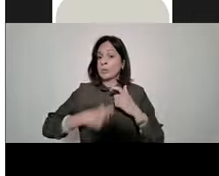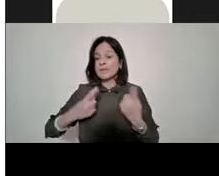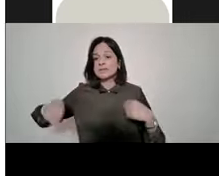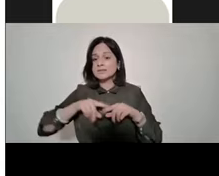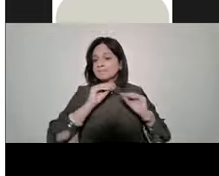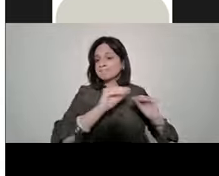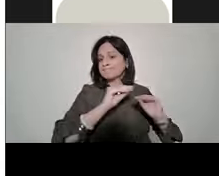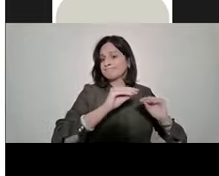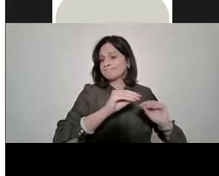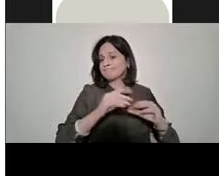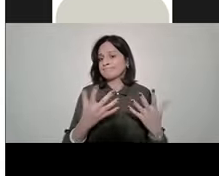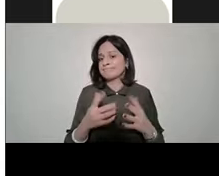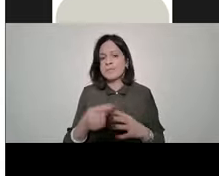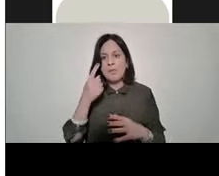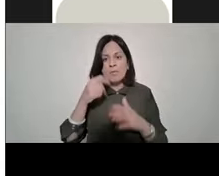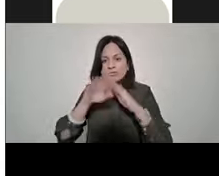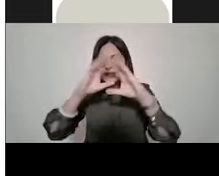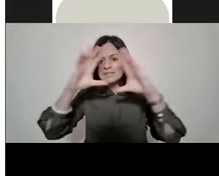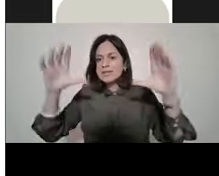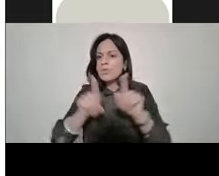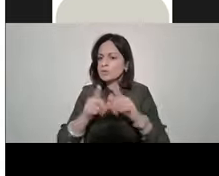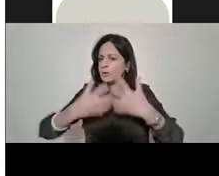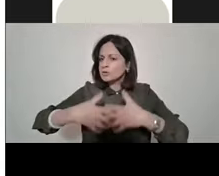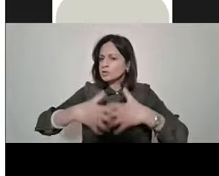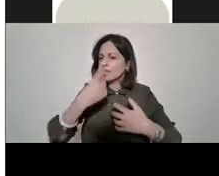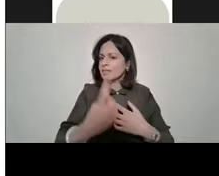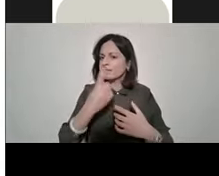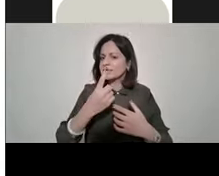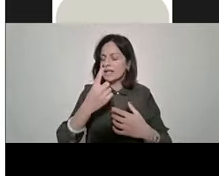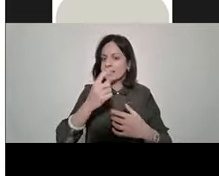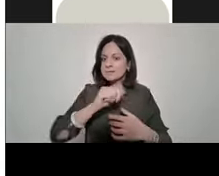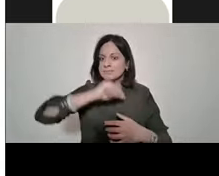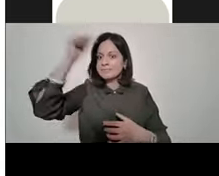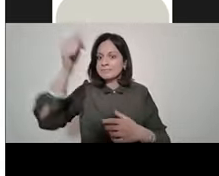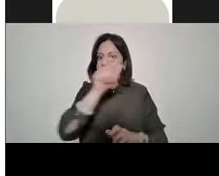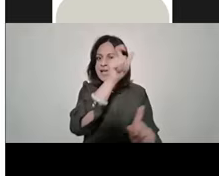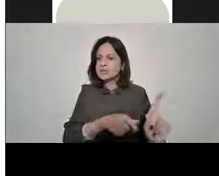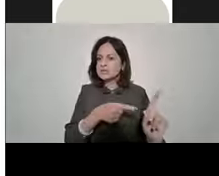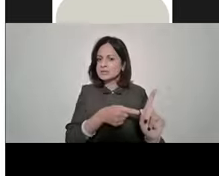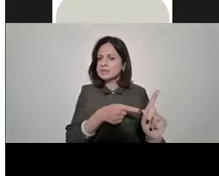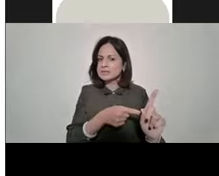And what's also predicted is this idea of machines as intelligent agents. So